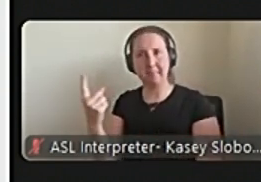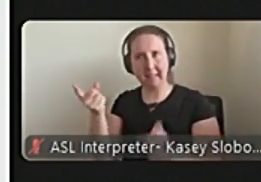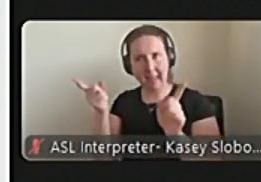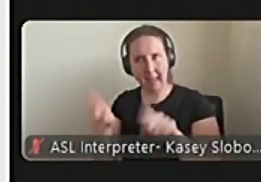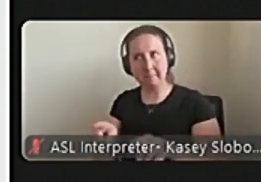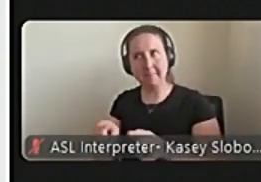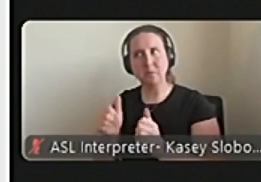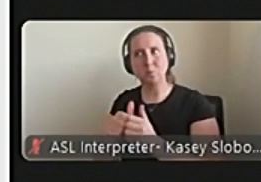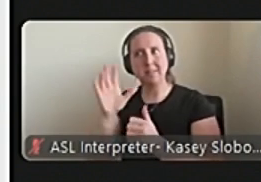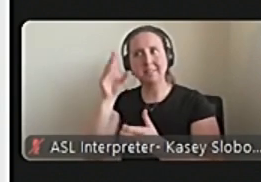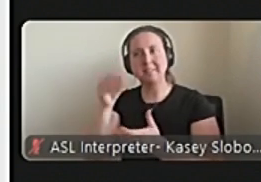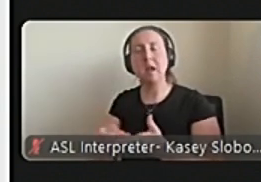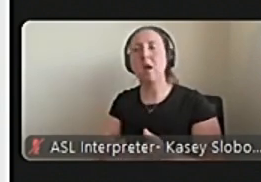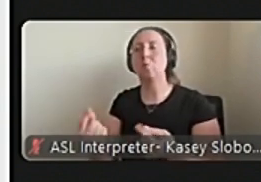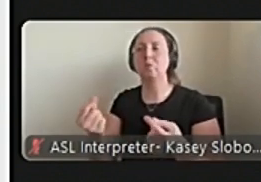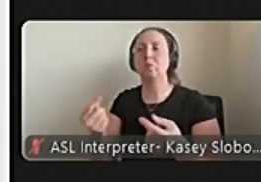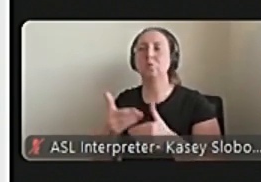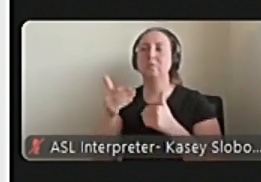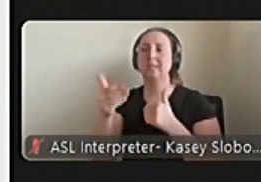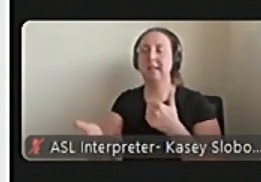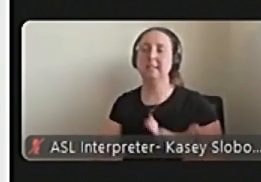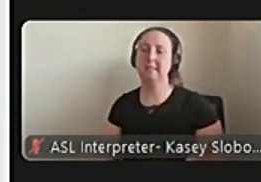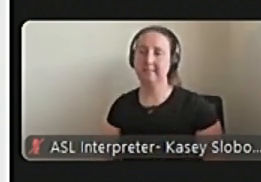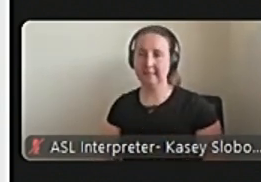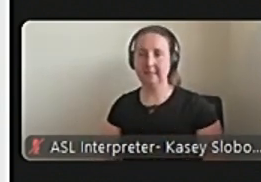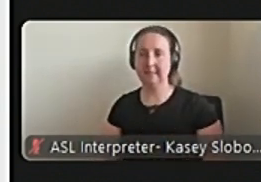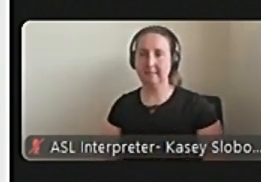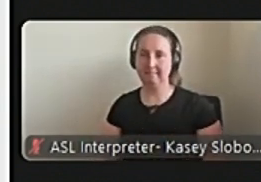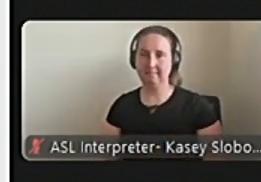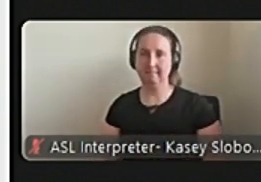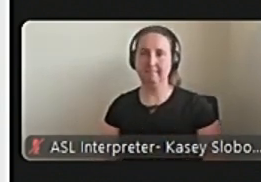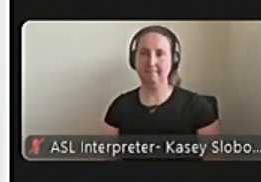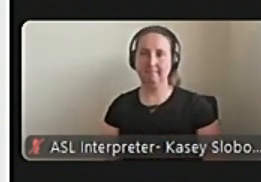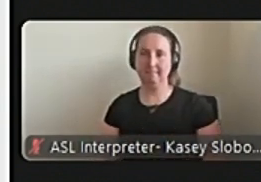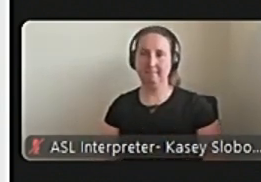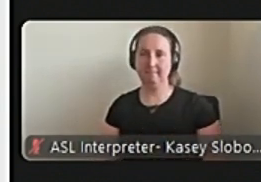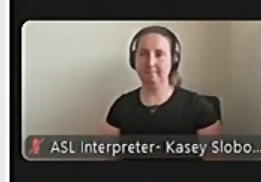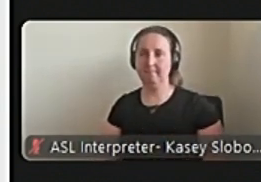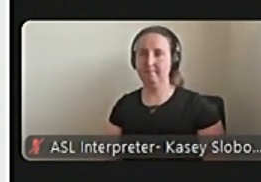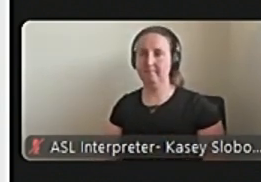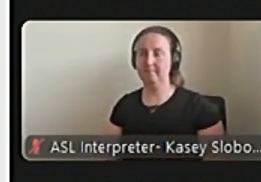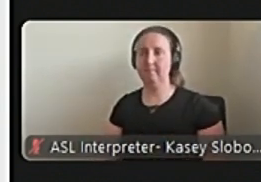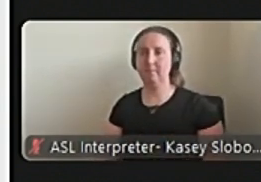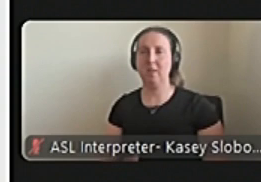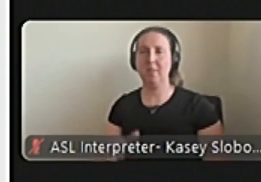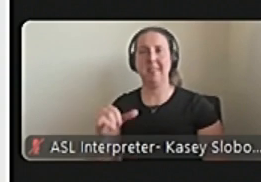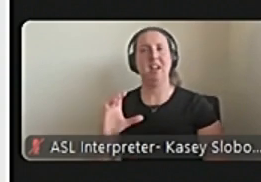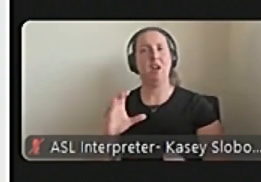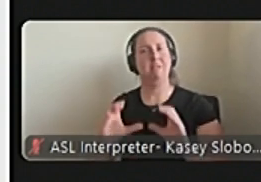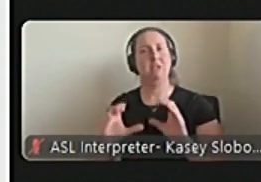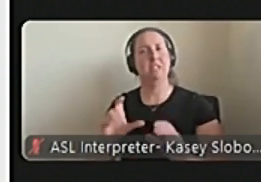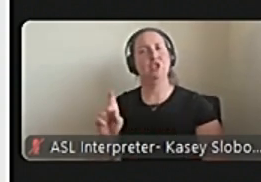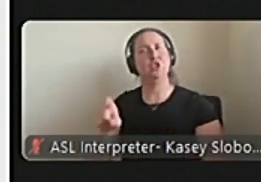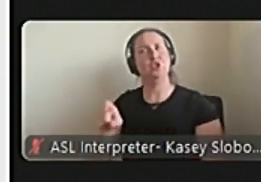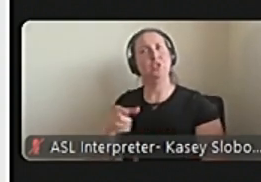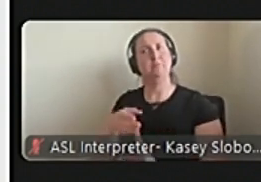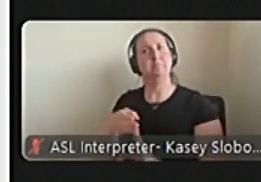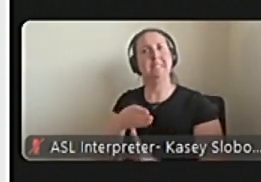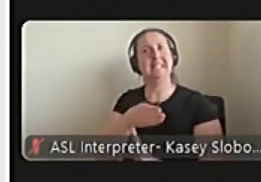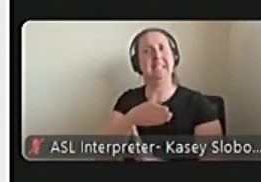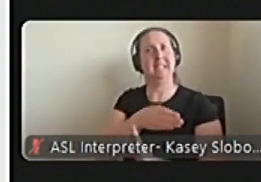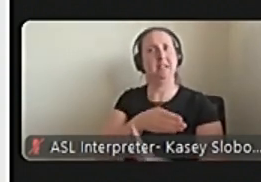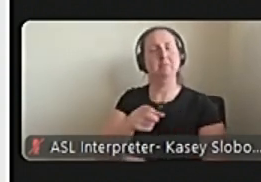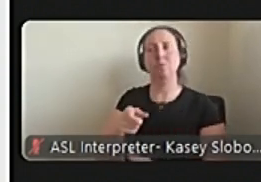partner. And this is where we should have had that conversation, surely at the beginning, where the person that is living with